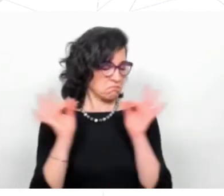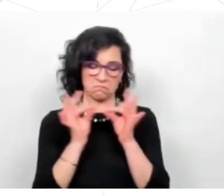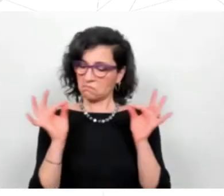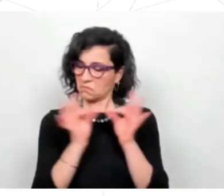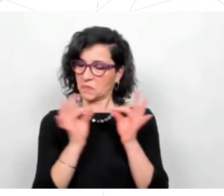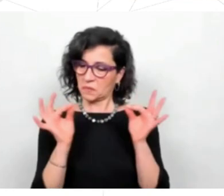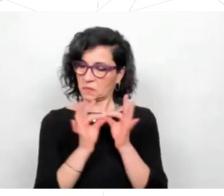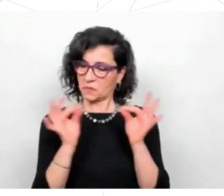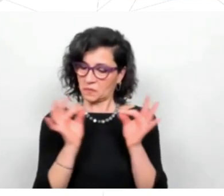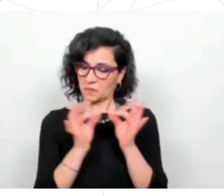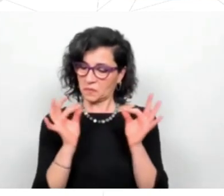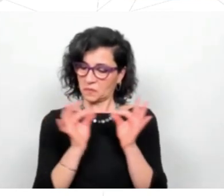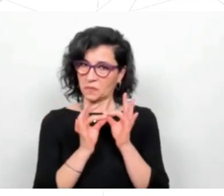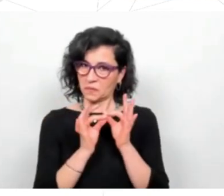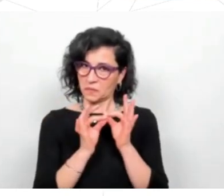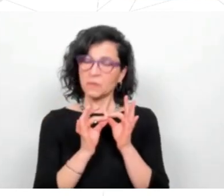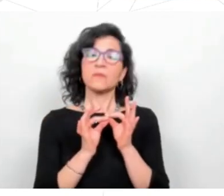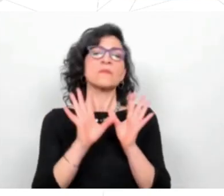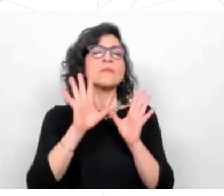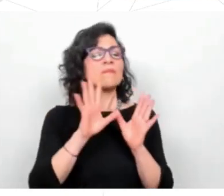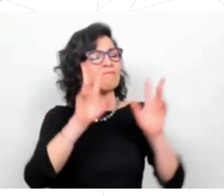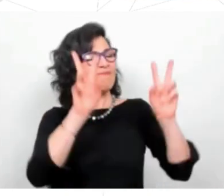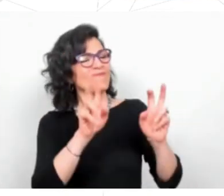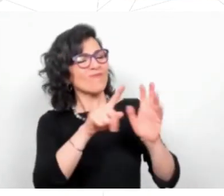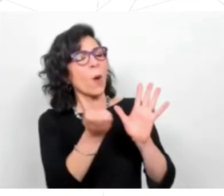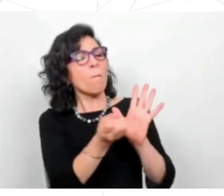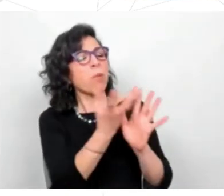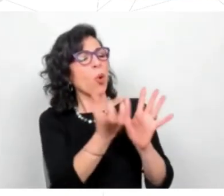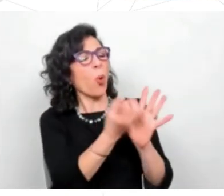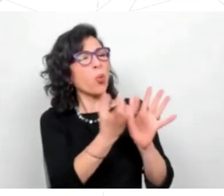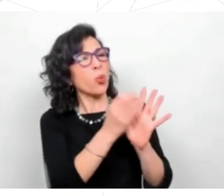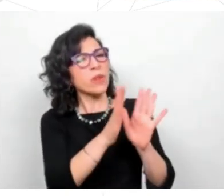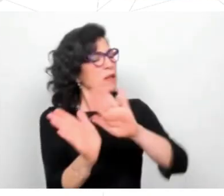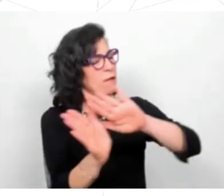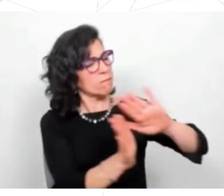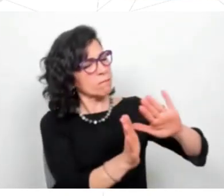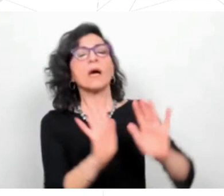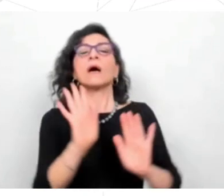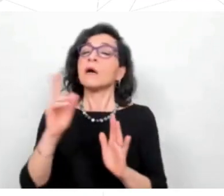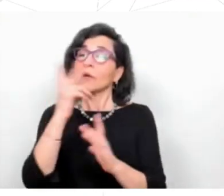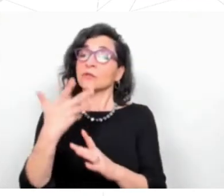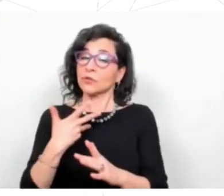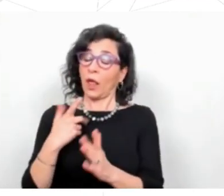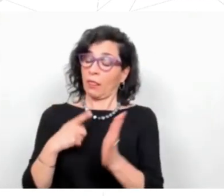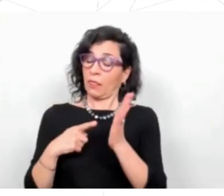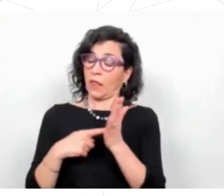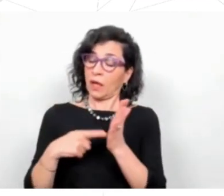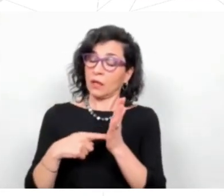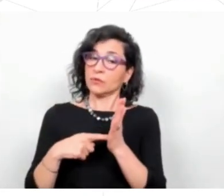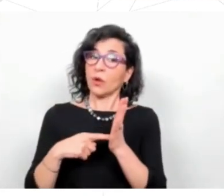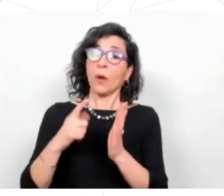là del concetto di produttività, c'è proprio il diritto a esprimere noi stessi.